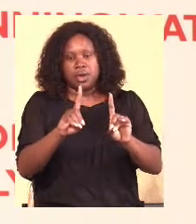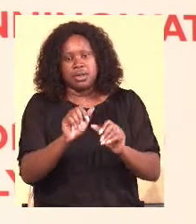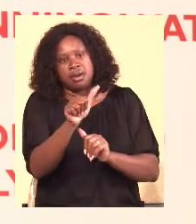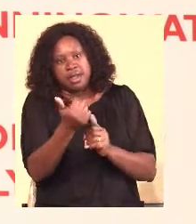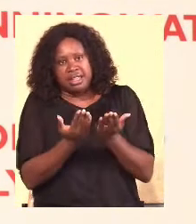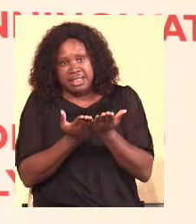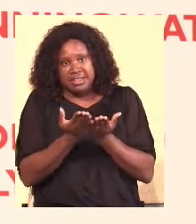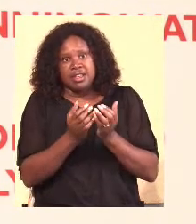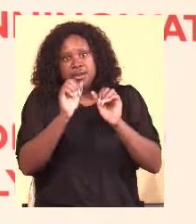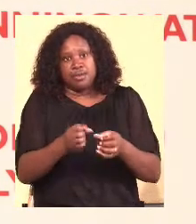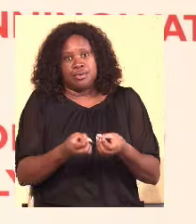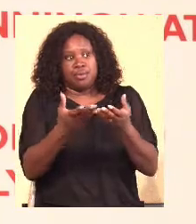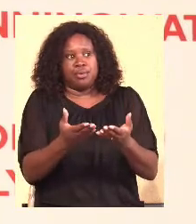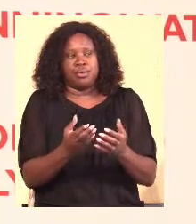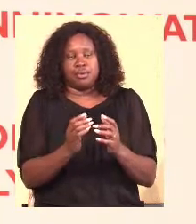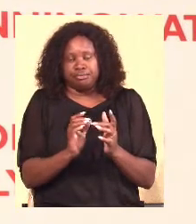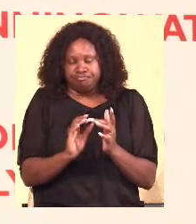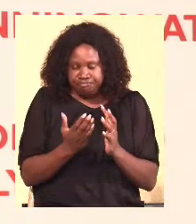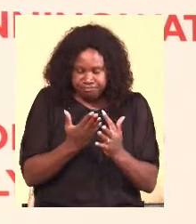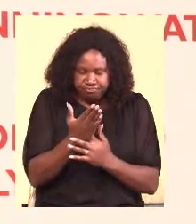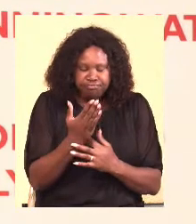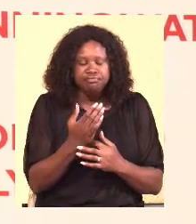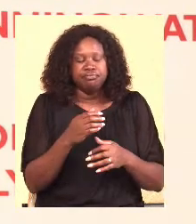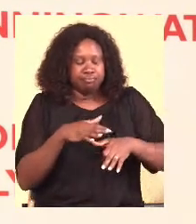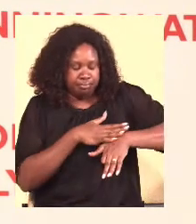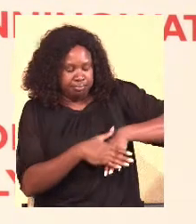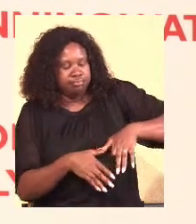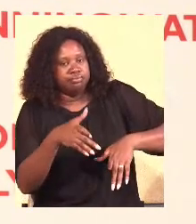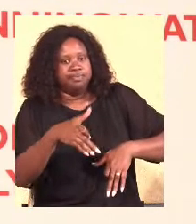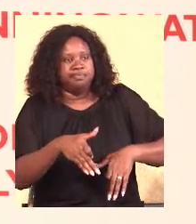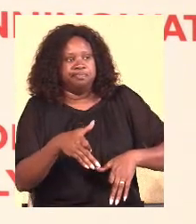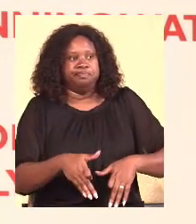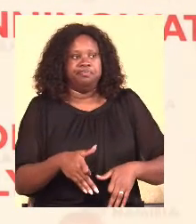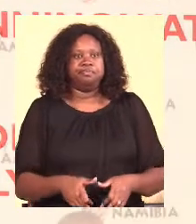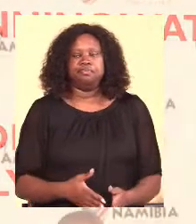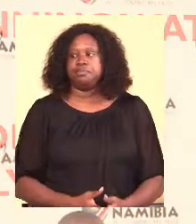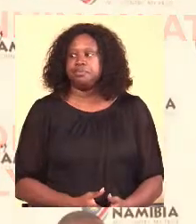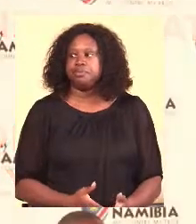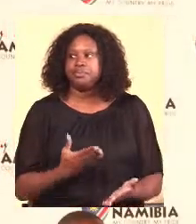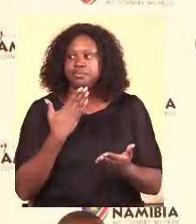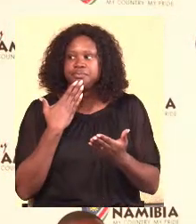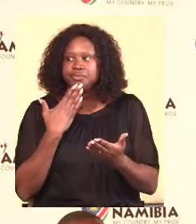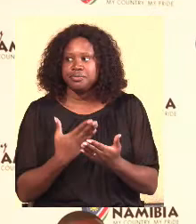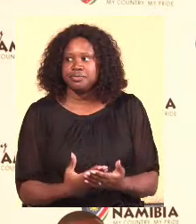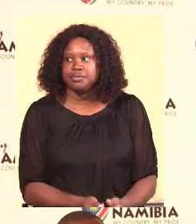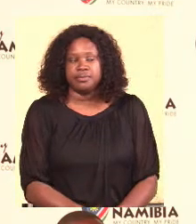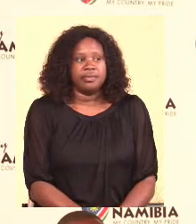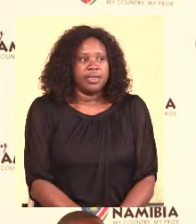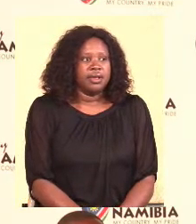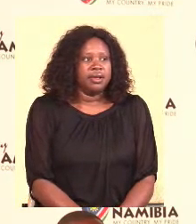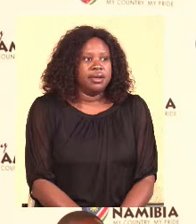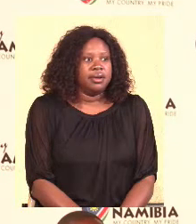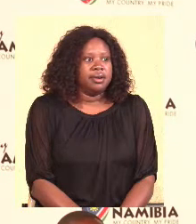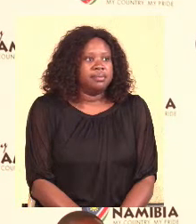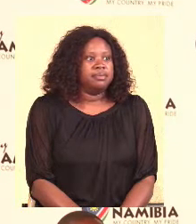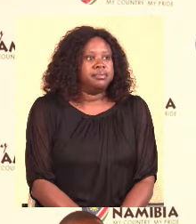could be offered to end users everywhere in the country. Thank you very much, Doctor. Perhaps concluding remarks as